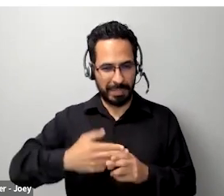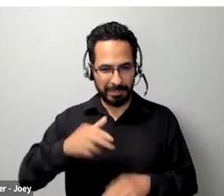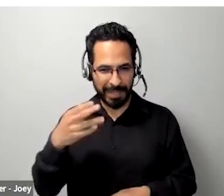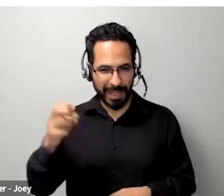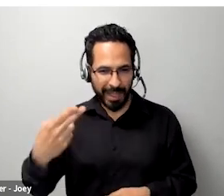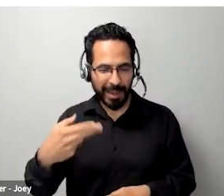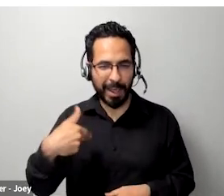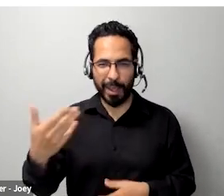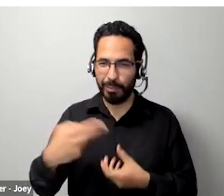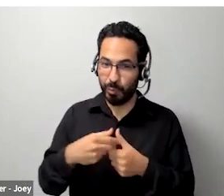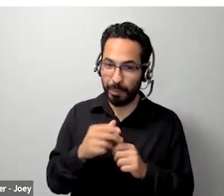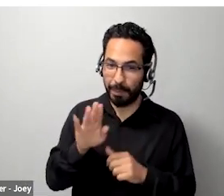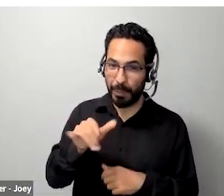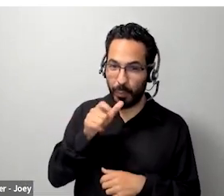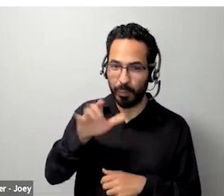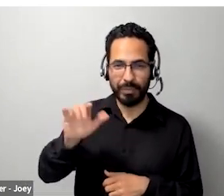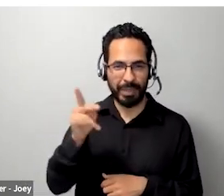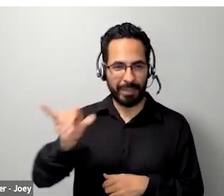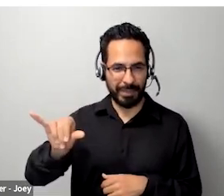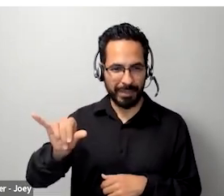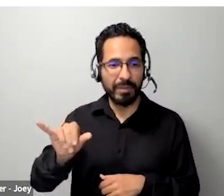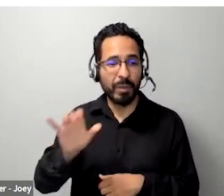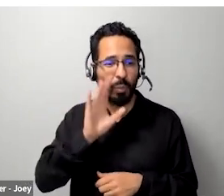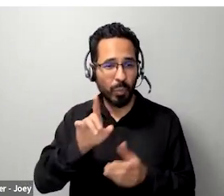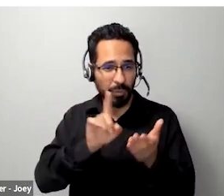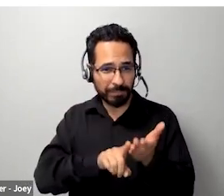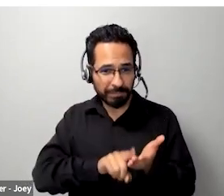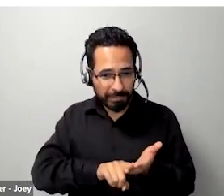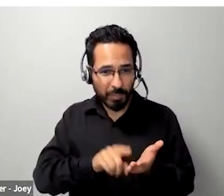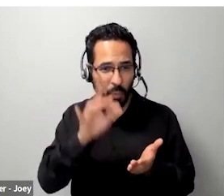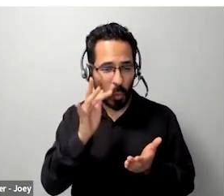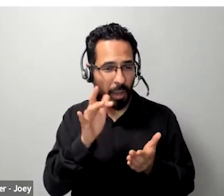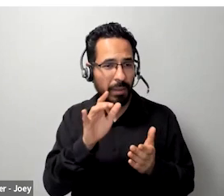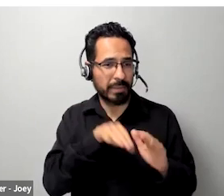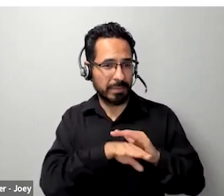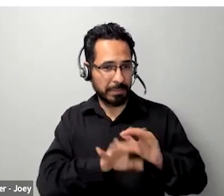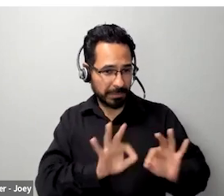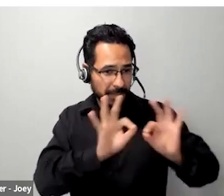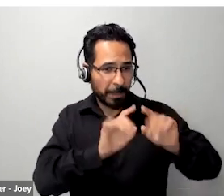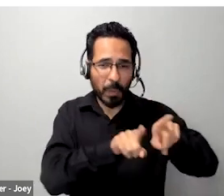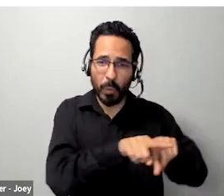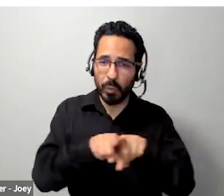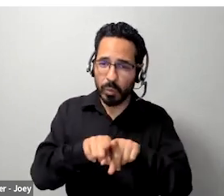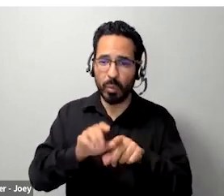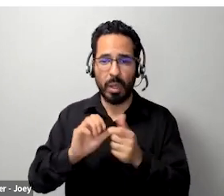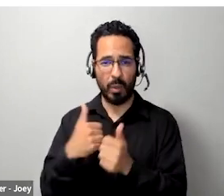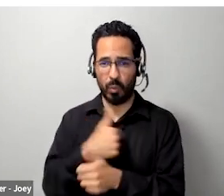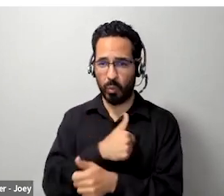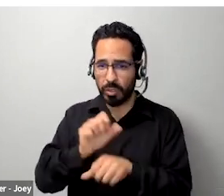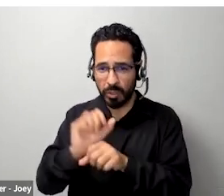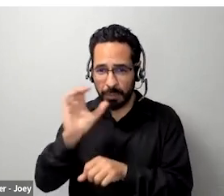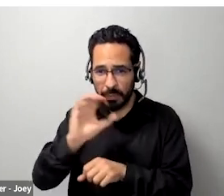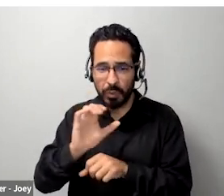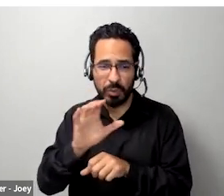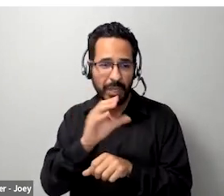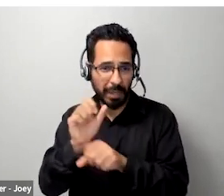by Kathy. Together, we'll not only explore why accessibility is critical, but also how we, as job seekers and